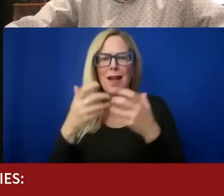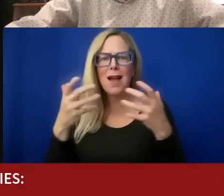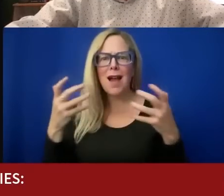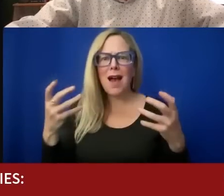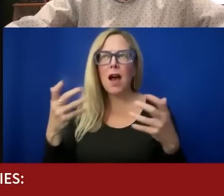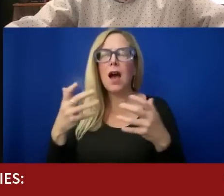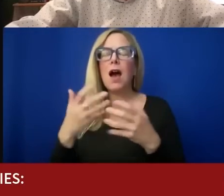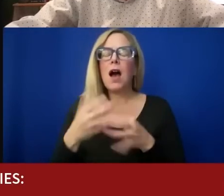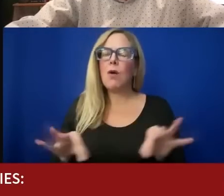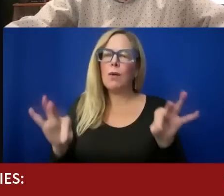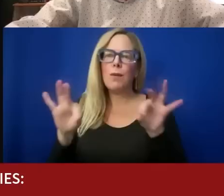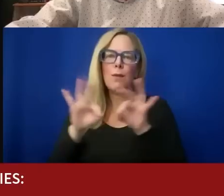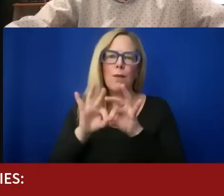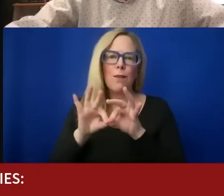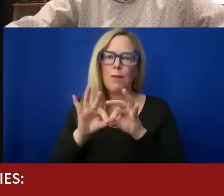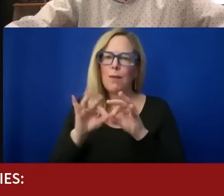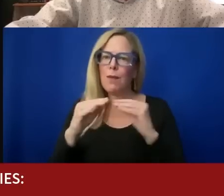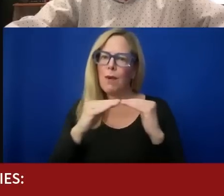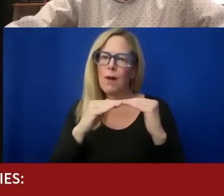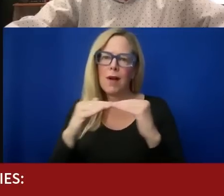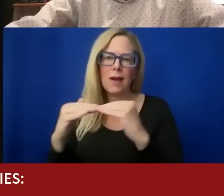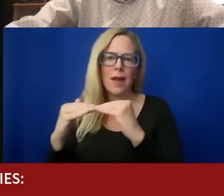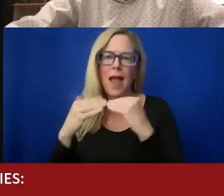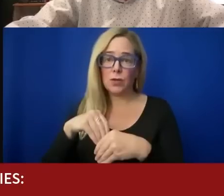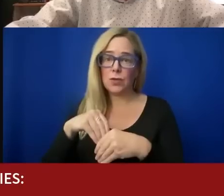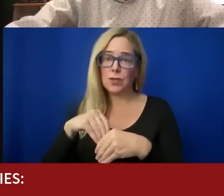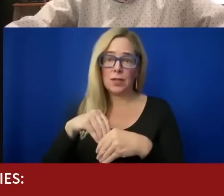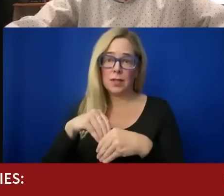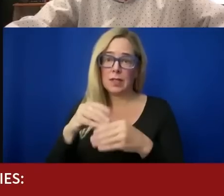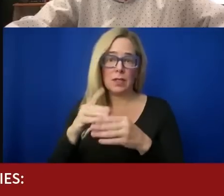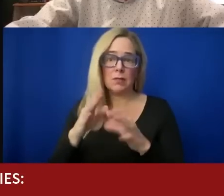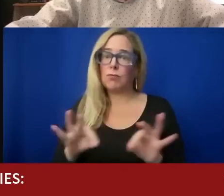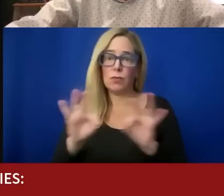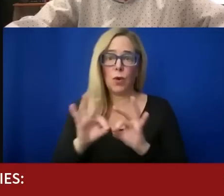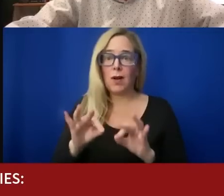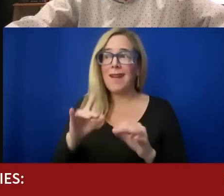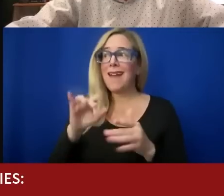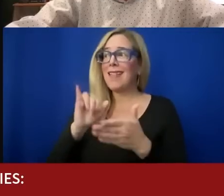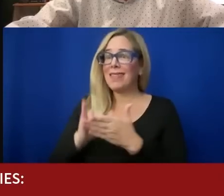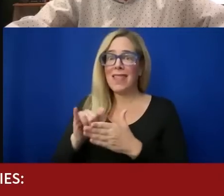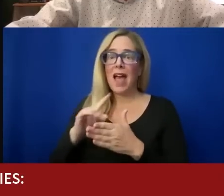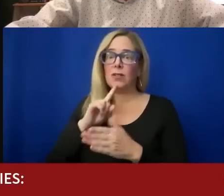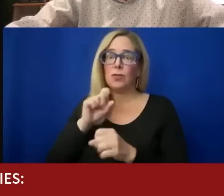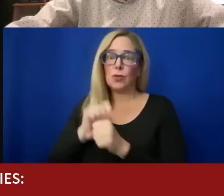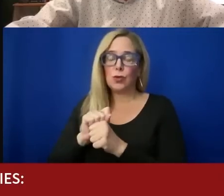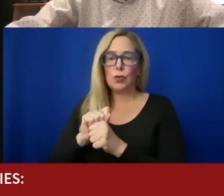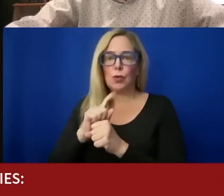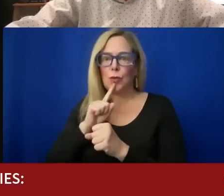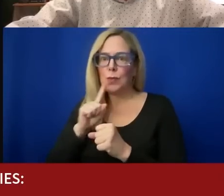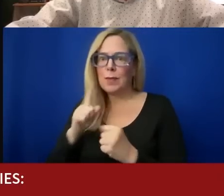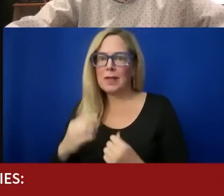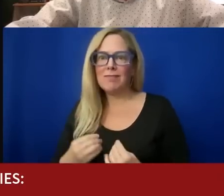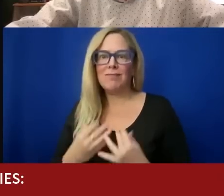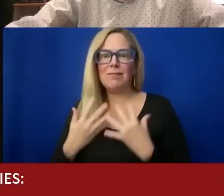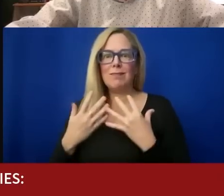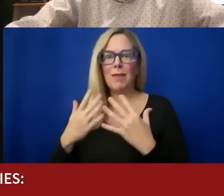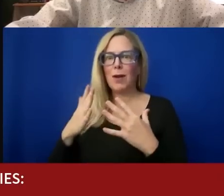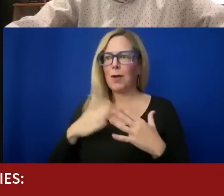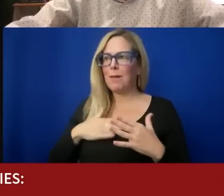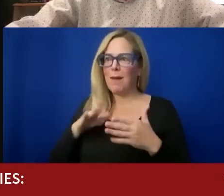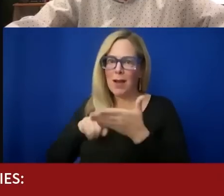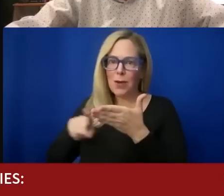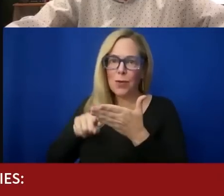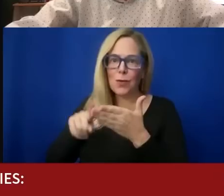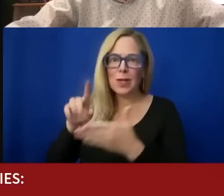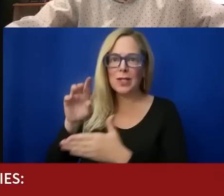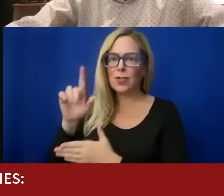is. And it's really stemmed my interest in LGBTQ health. My predominant field of interest is often healthcare access and trying to understand how we can